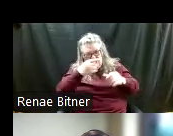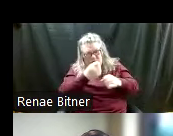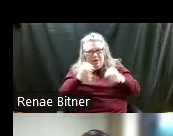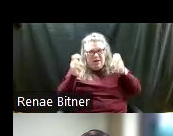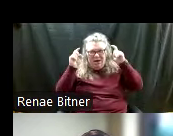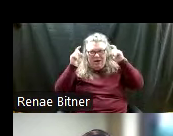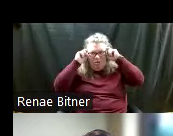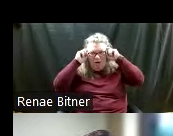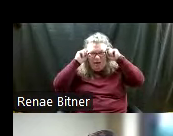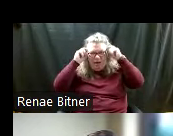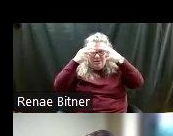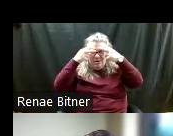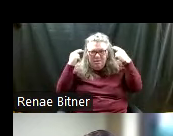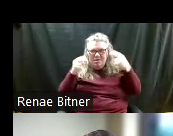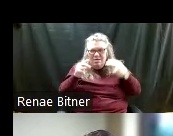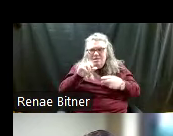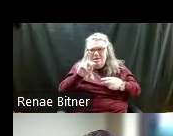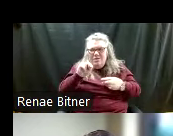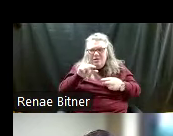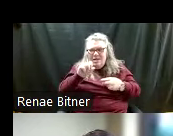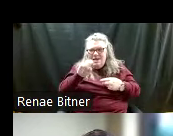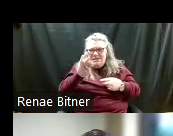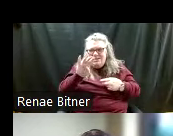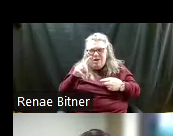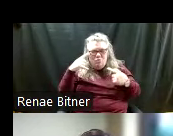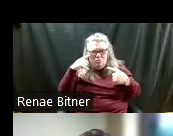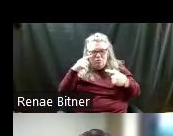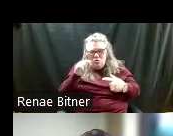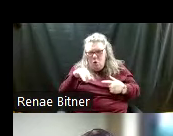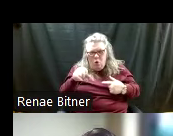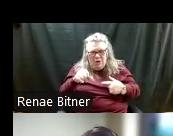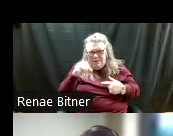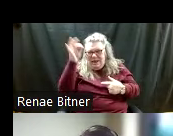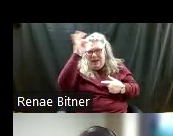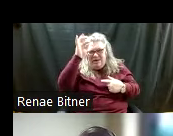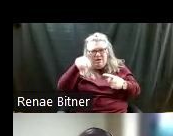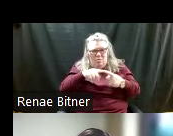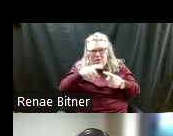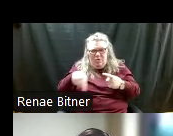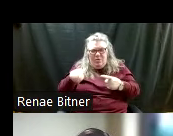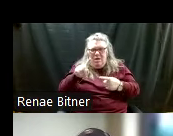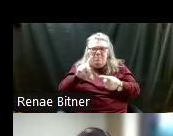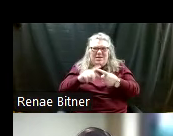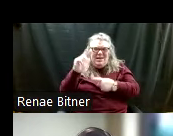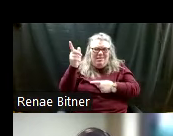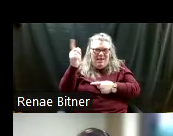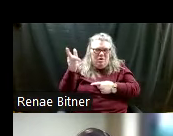Um, and like things like the Ling sound toys, I wouldn't know anything about those until, a little later in our